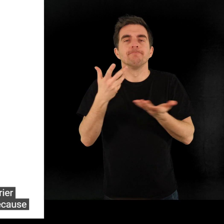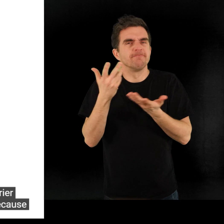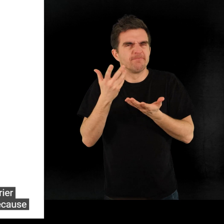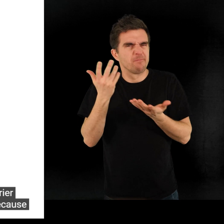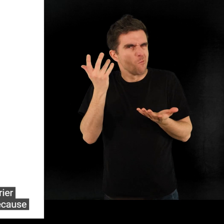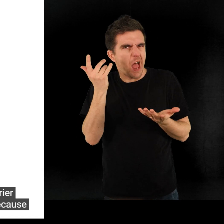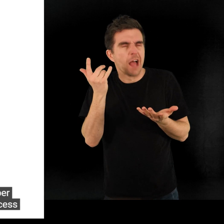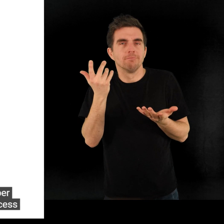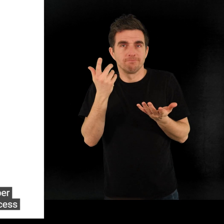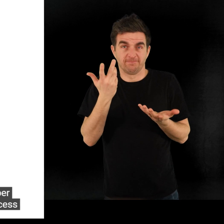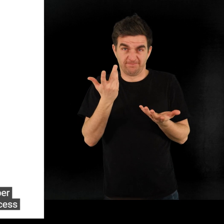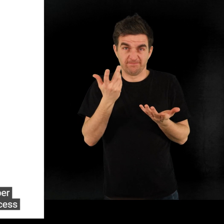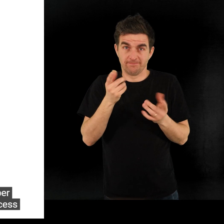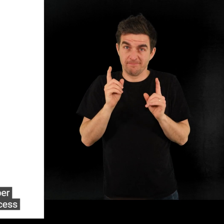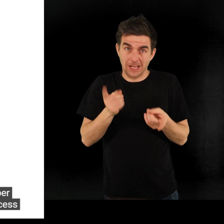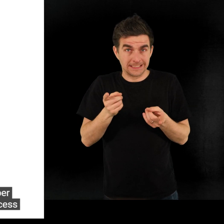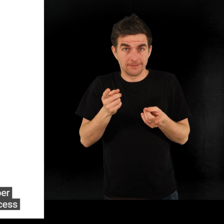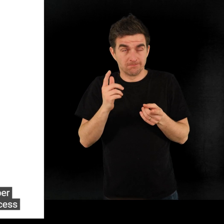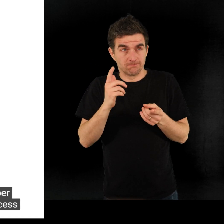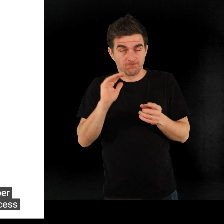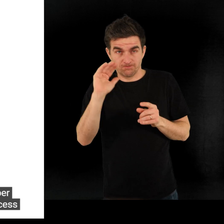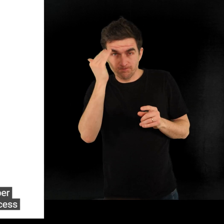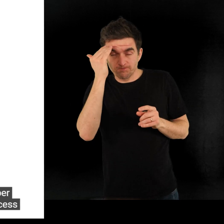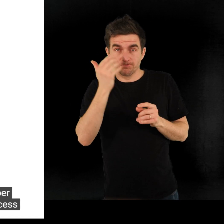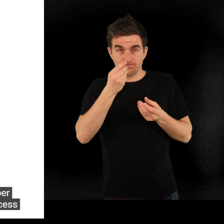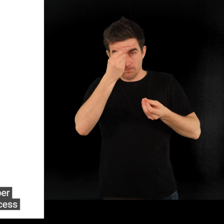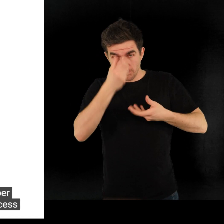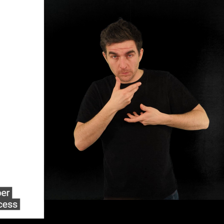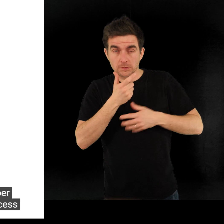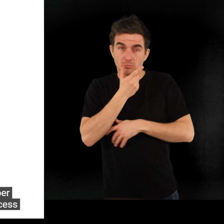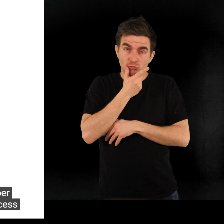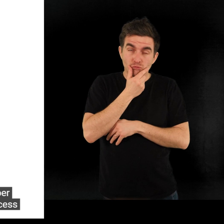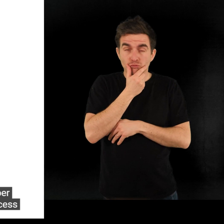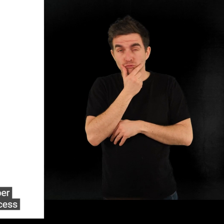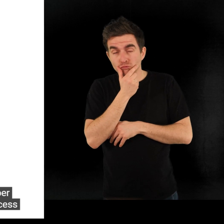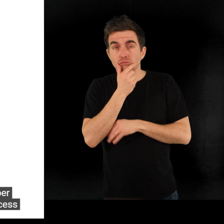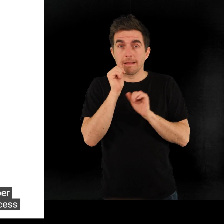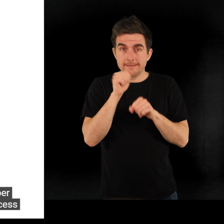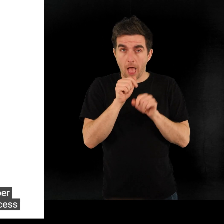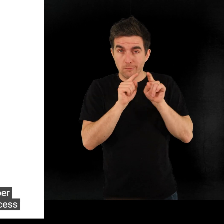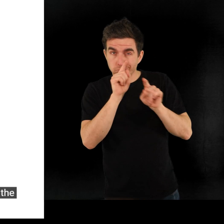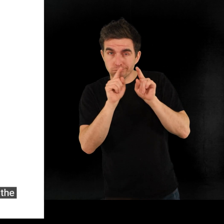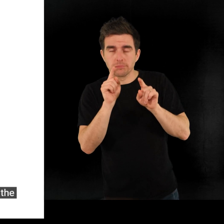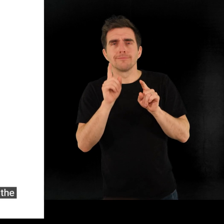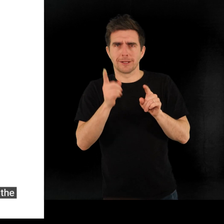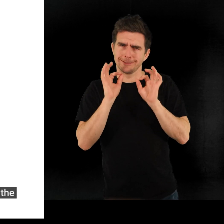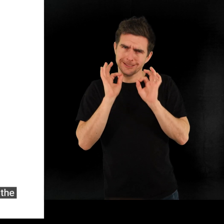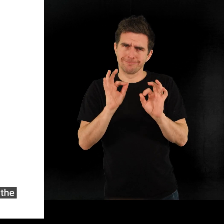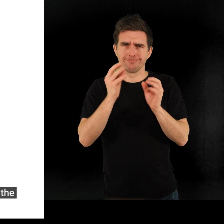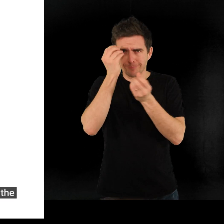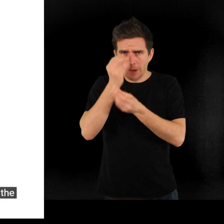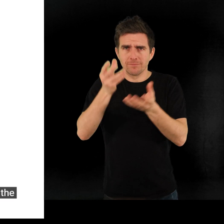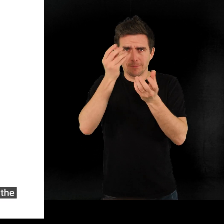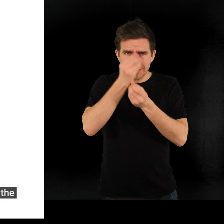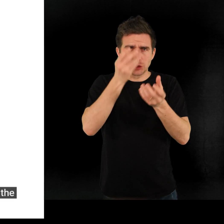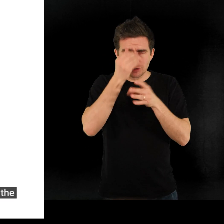information, because you realize that for one to make a proper and informed decision, one must have access to the